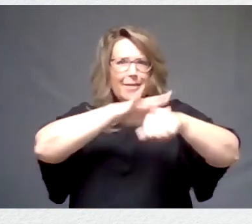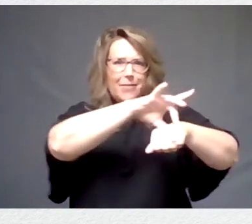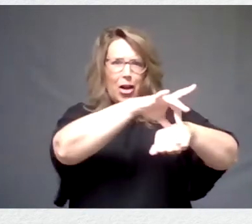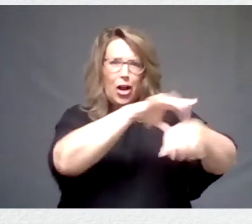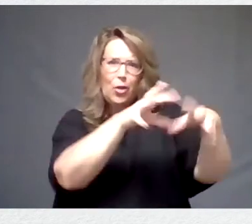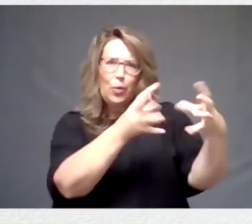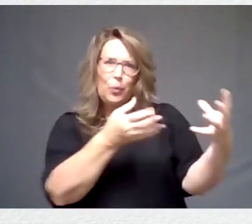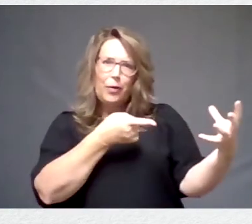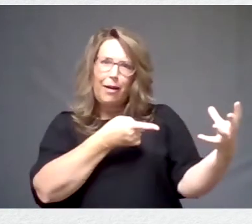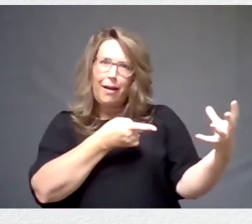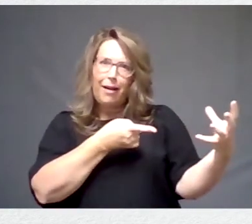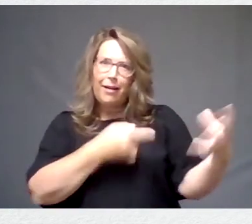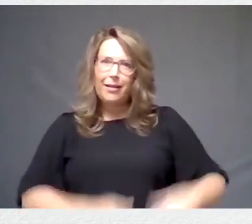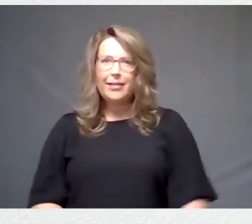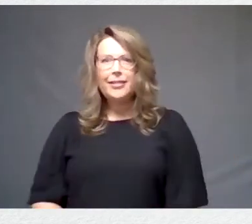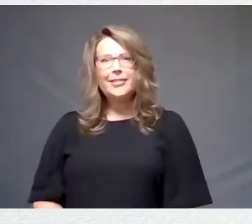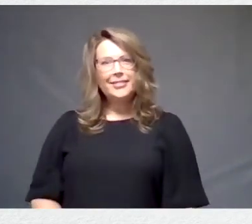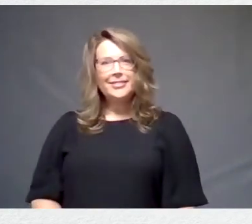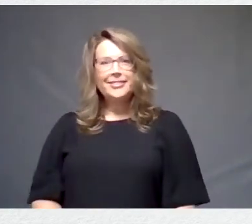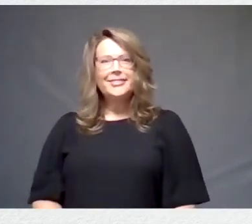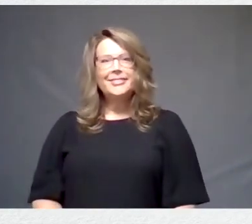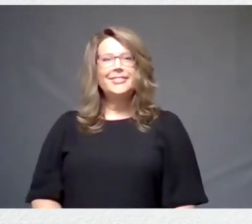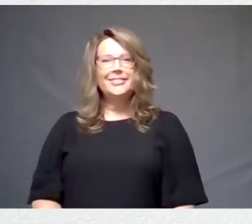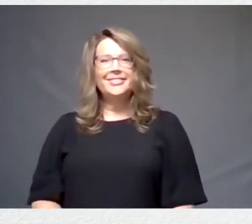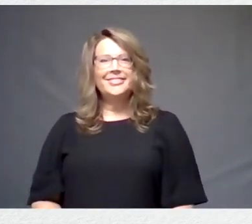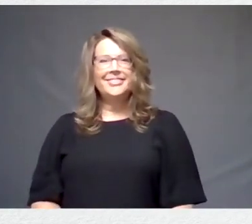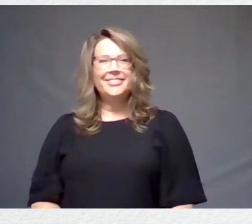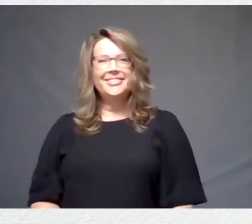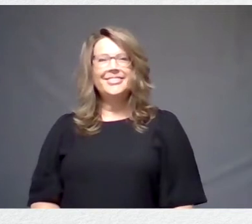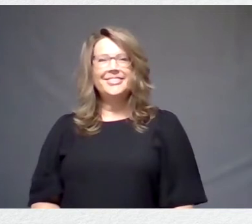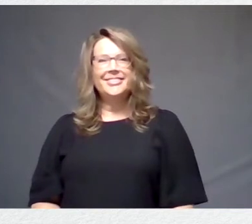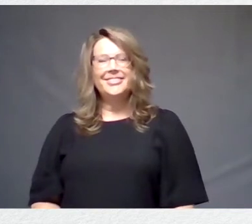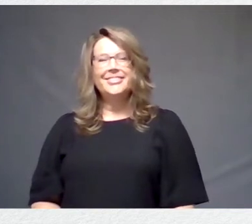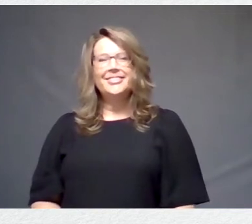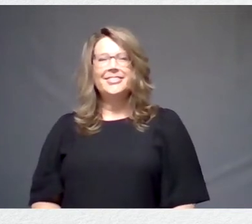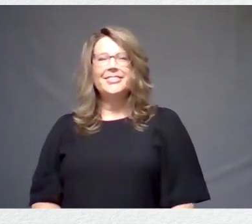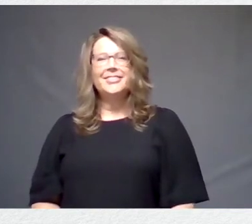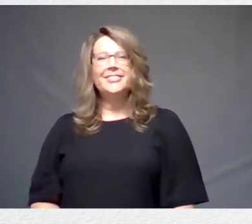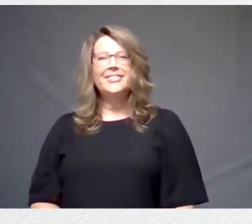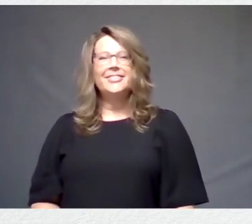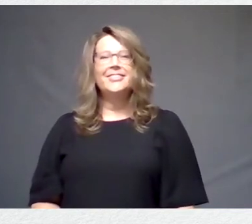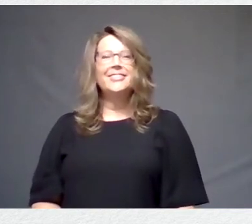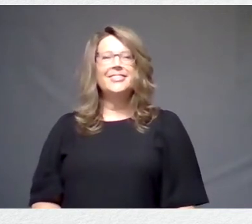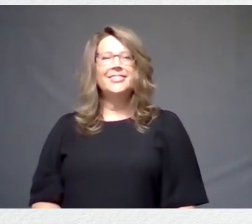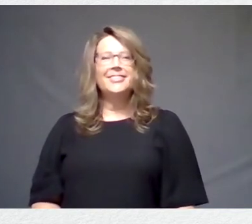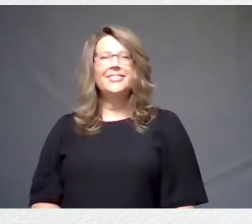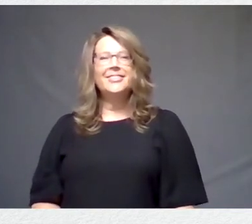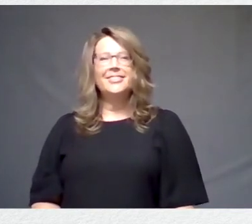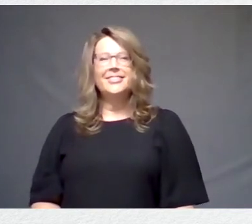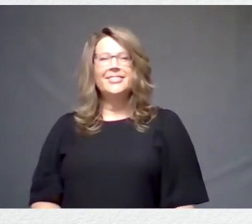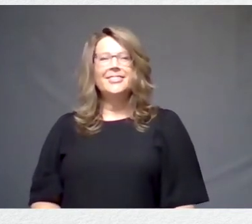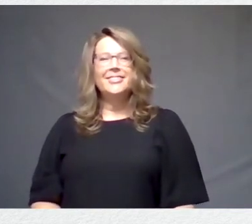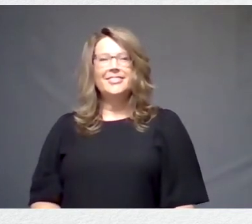Hola, bienvenidos a este planeta. Lo llamamos la Tierra. Es un globo grande flotando en el espacio en el que